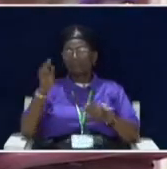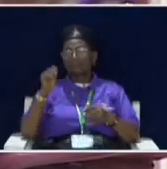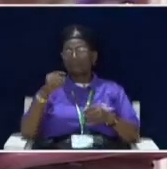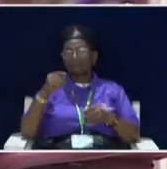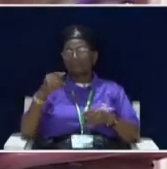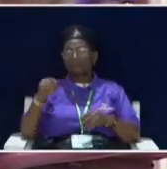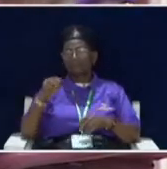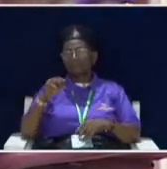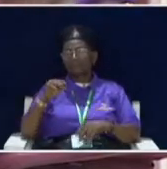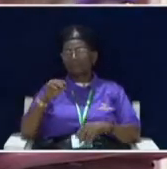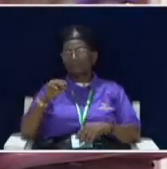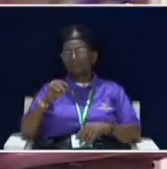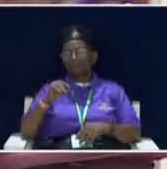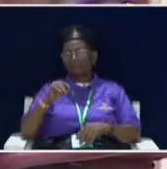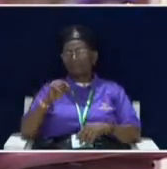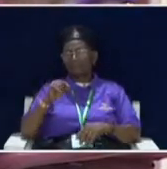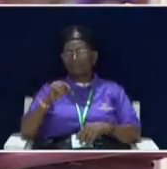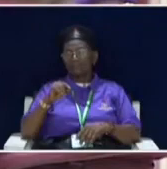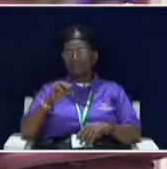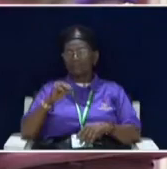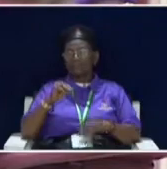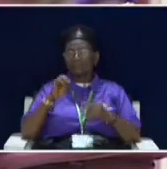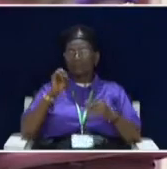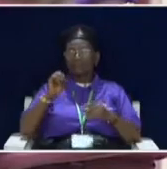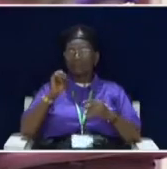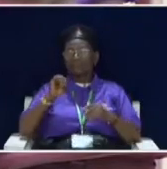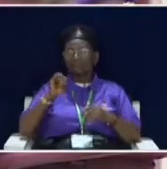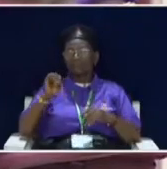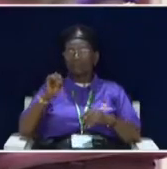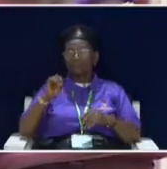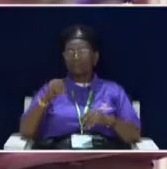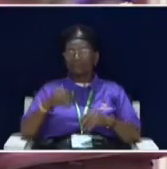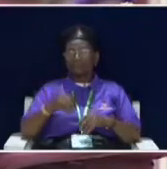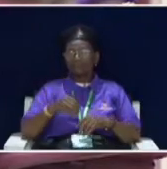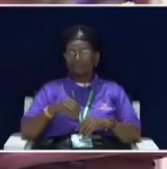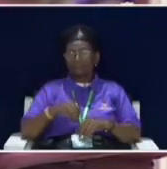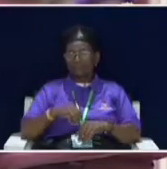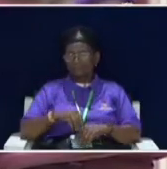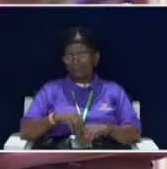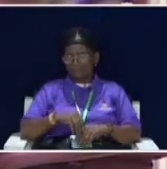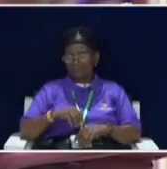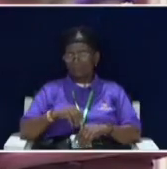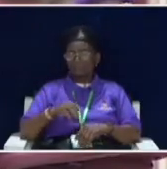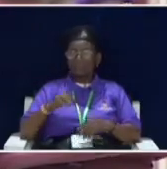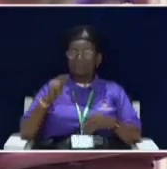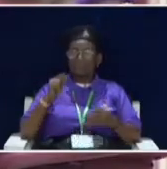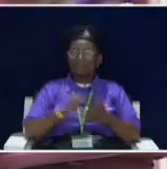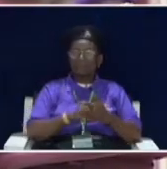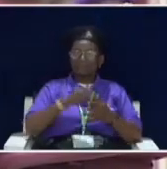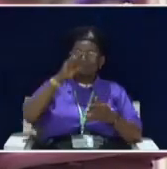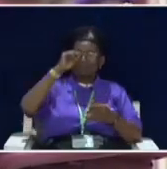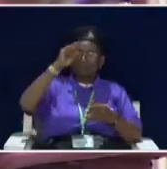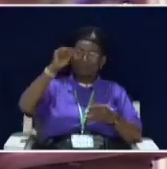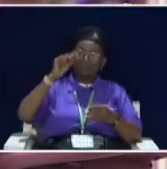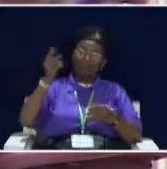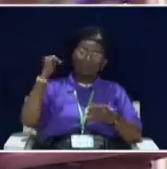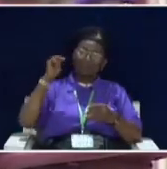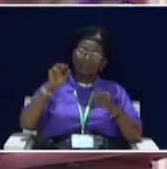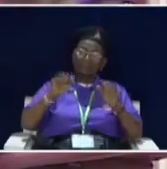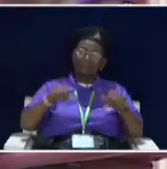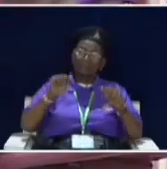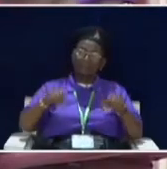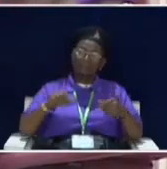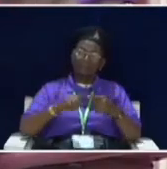was singing a new song. Okunrin afoju na bere si ni korin tuntun. That man was able to say, o okunrin na le so wi